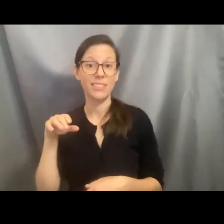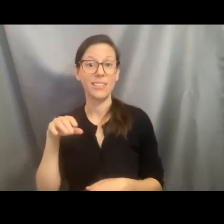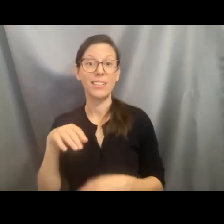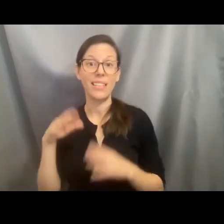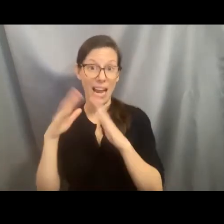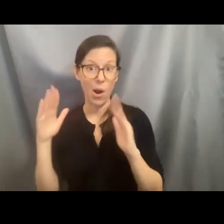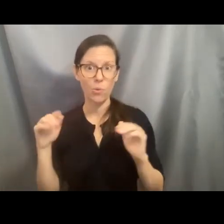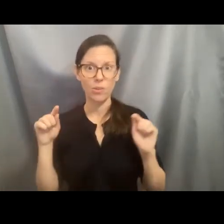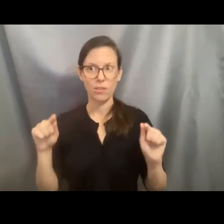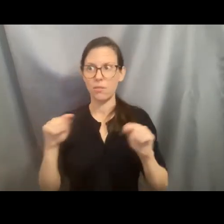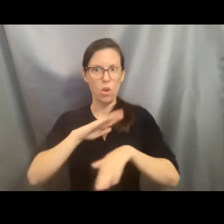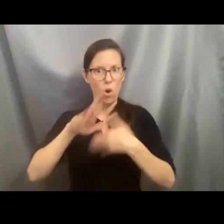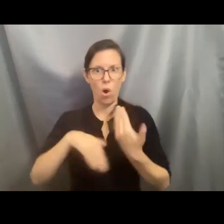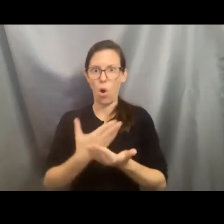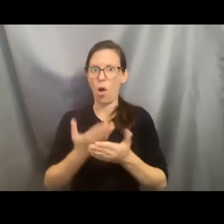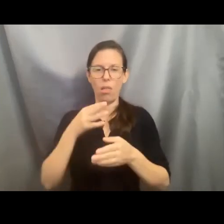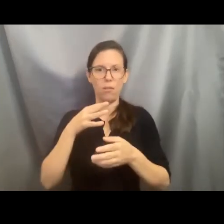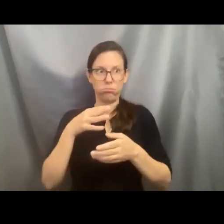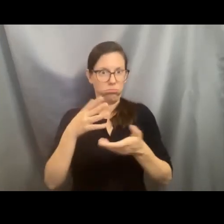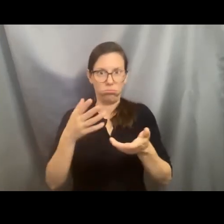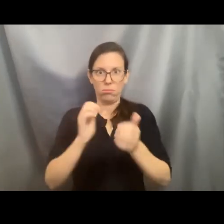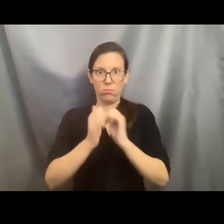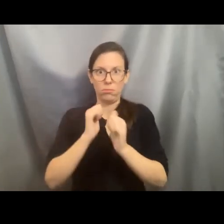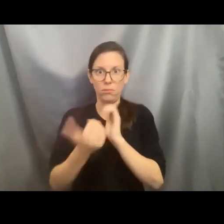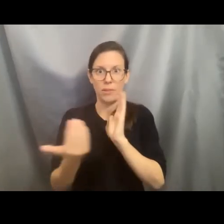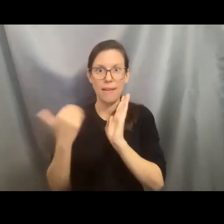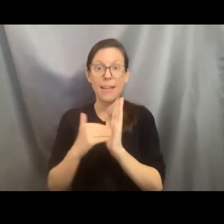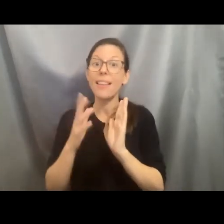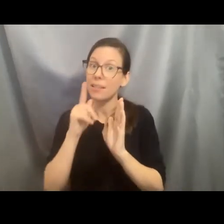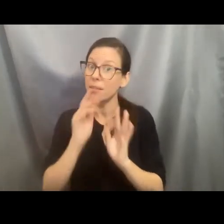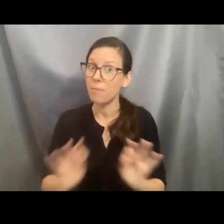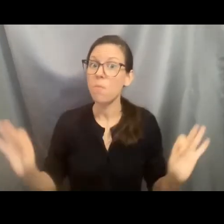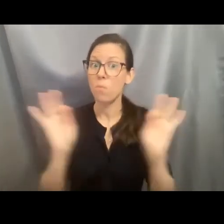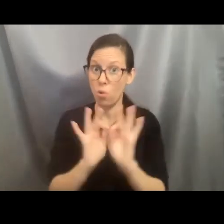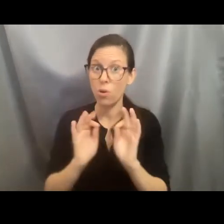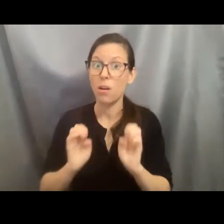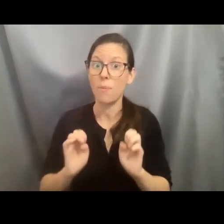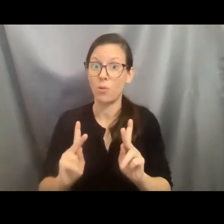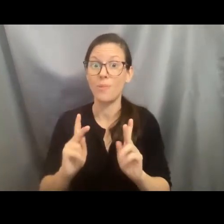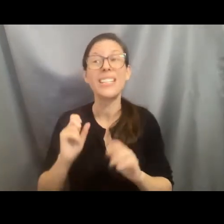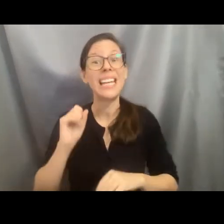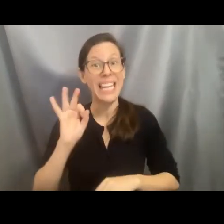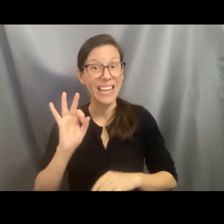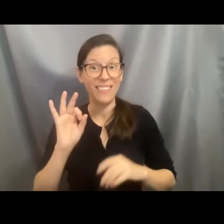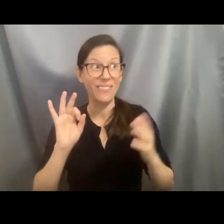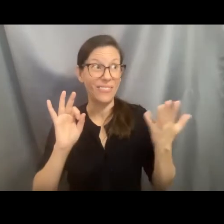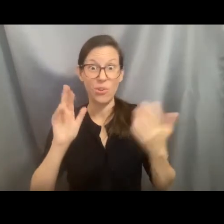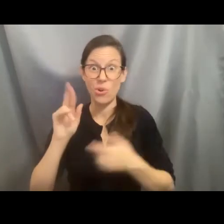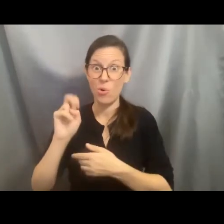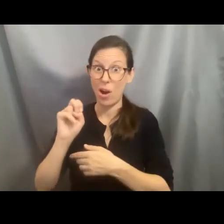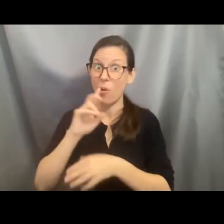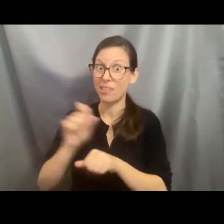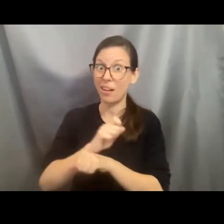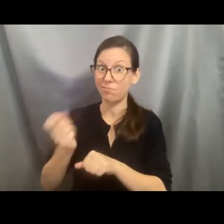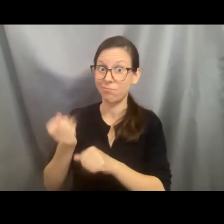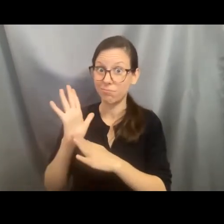very important opportunity, if what we all expect happens actually does happen, that Roe versus Wade